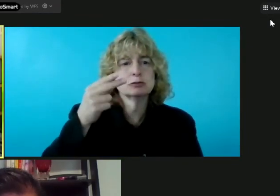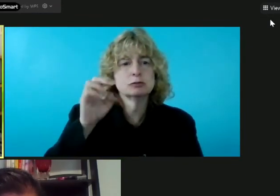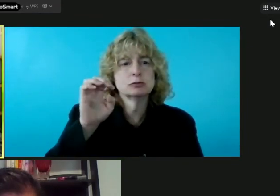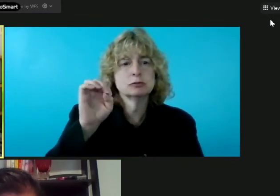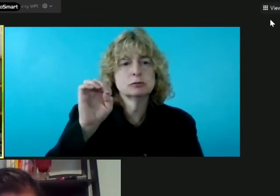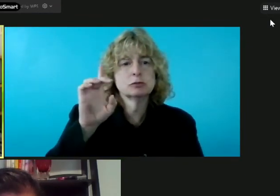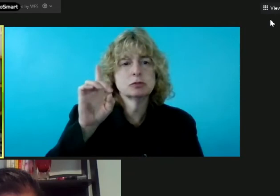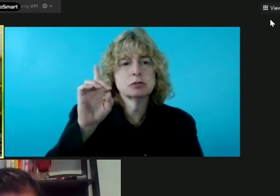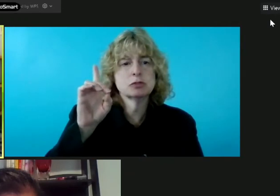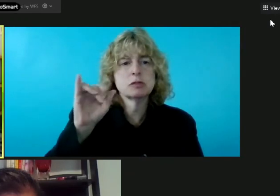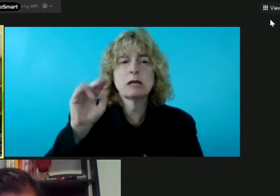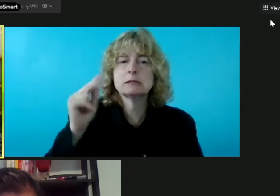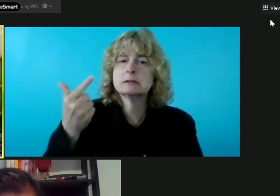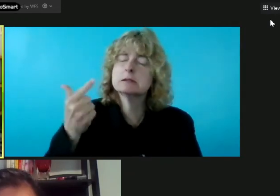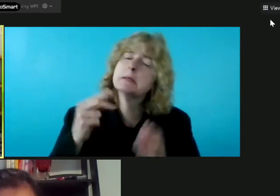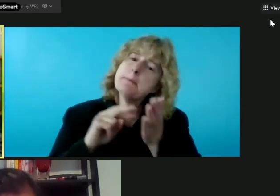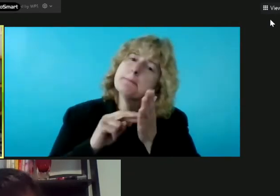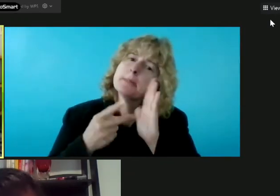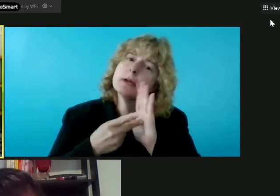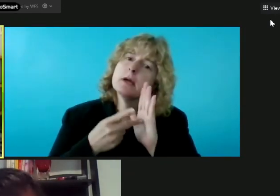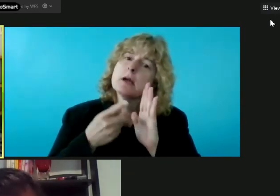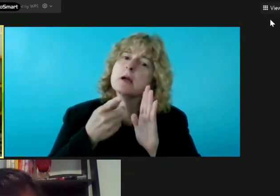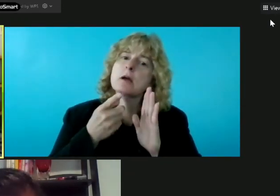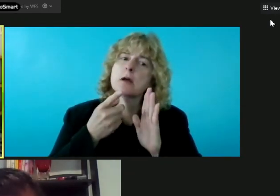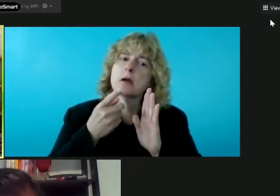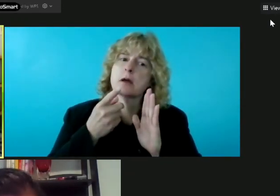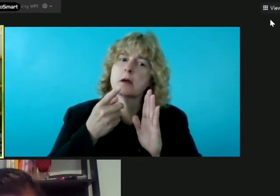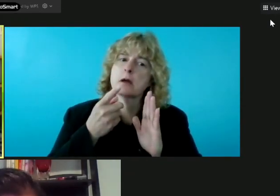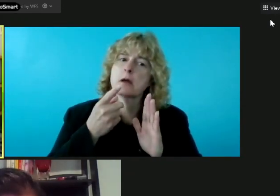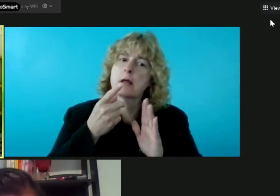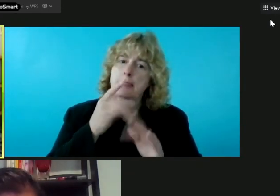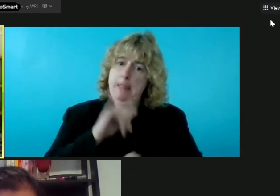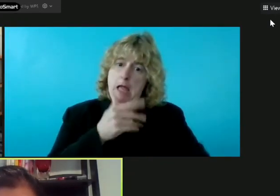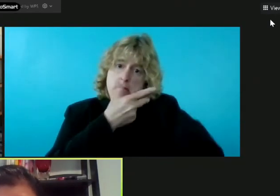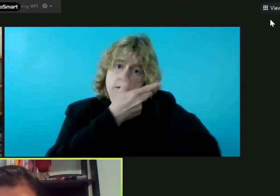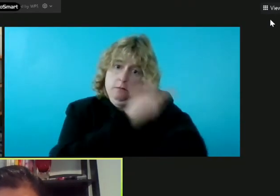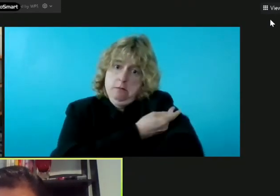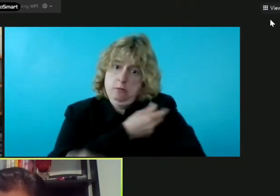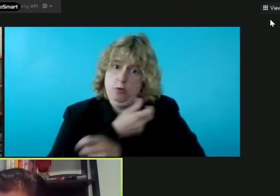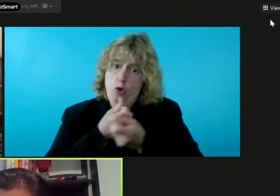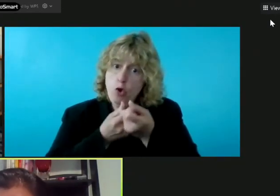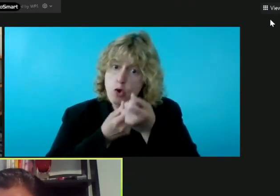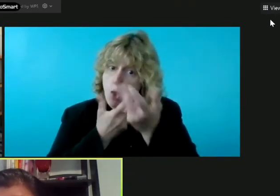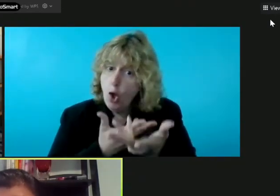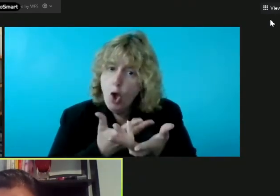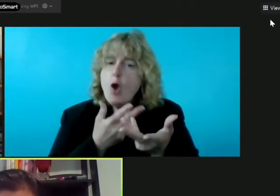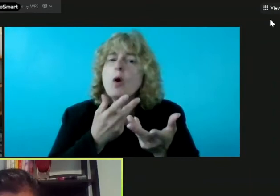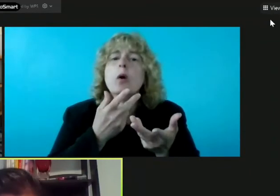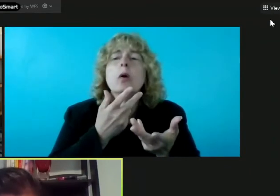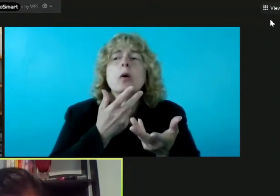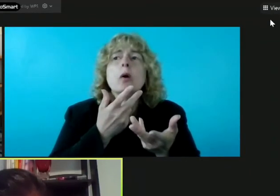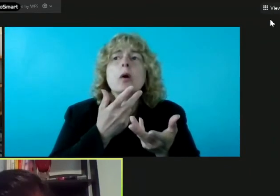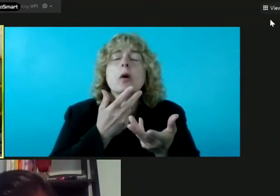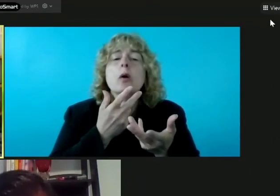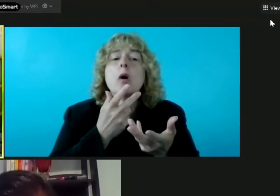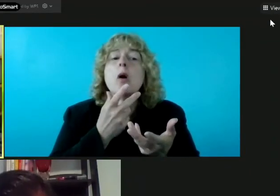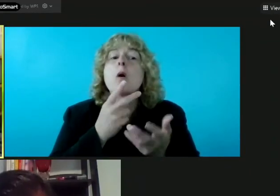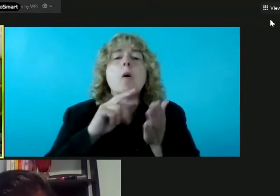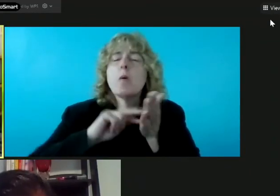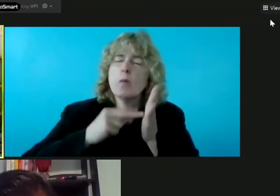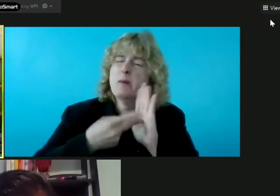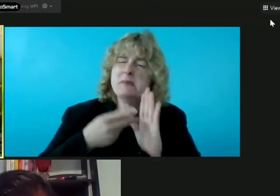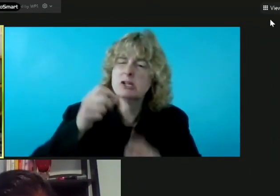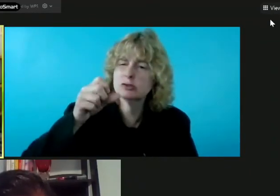Virus shedding the vaccine, in terms of the vaccine causing virus shedding? Or just what does shedding mean?